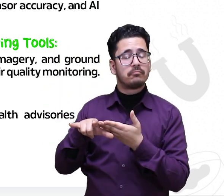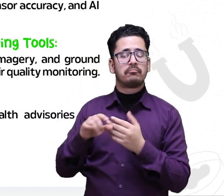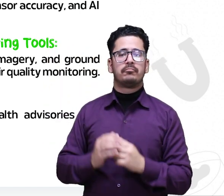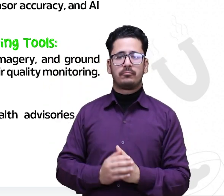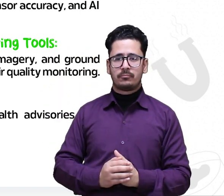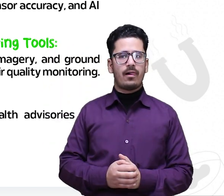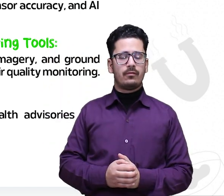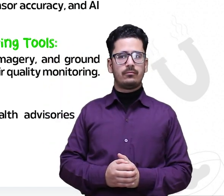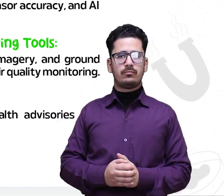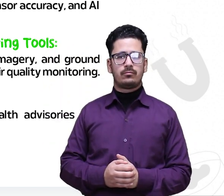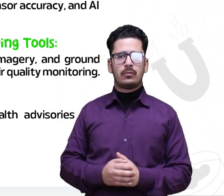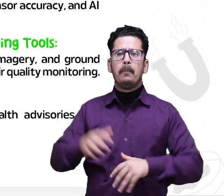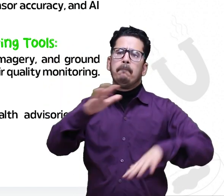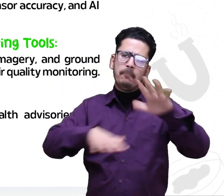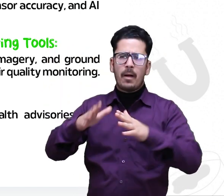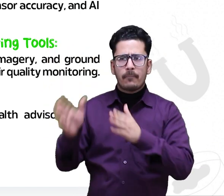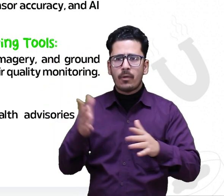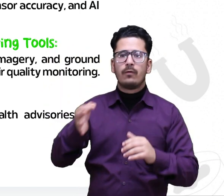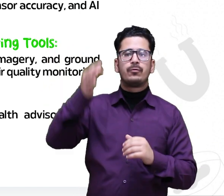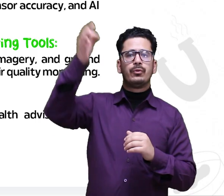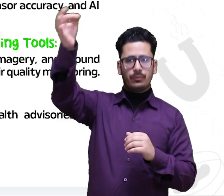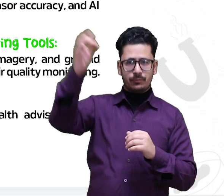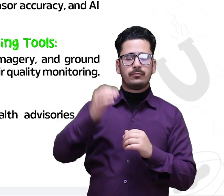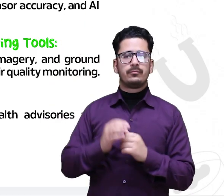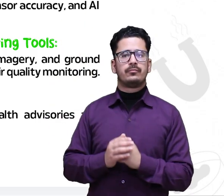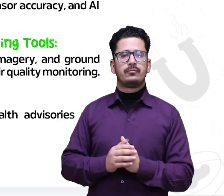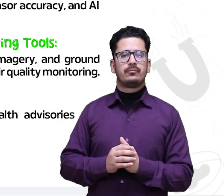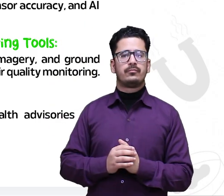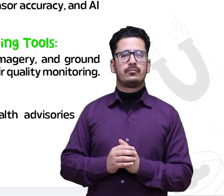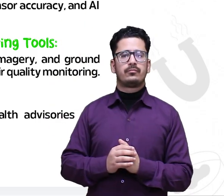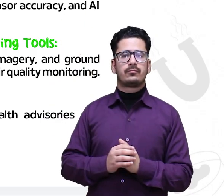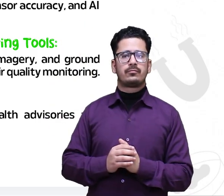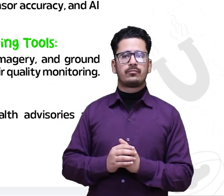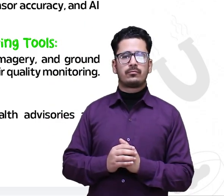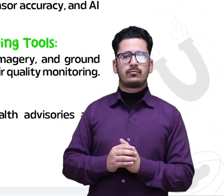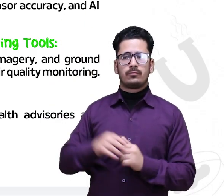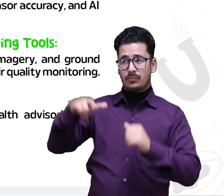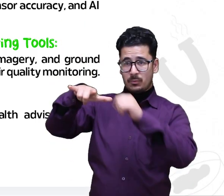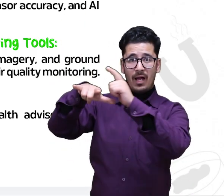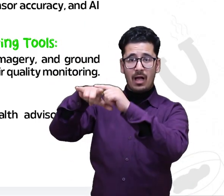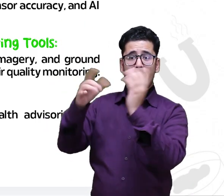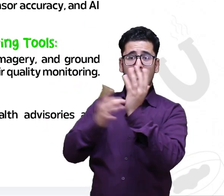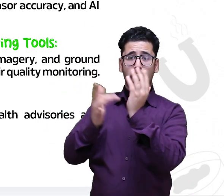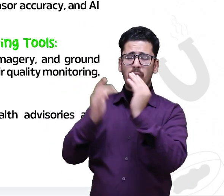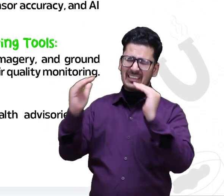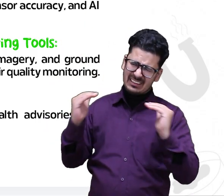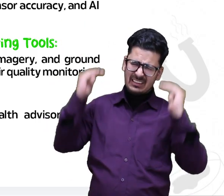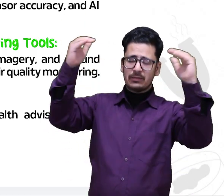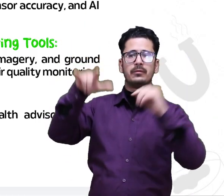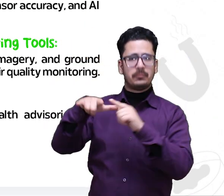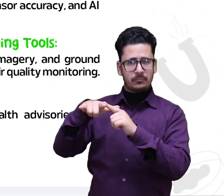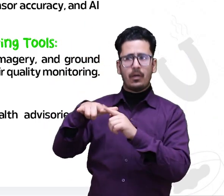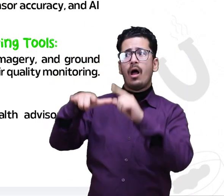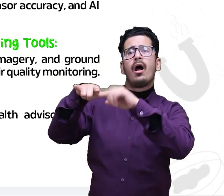and artificial intelligence, drones are becoming even more powerful tools for environmental monitoring